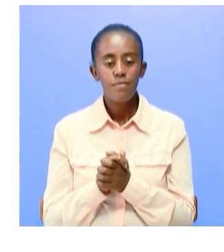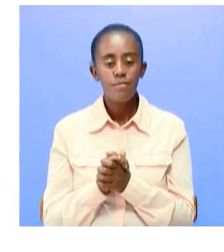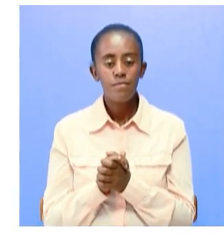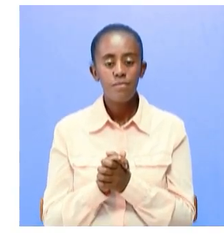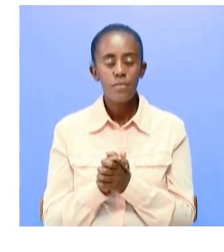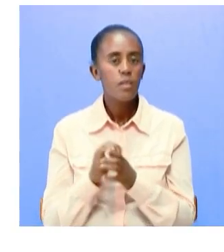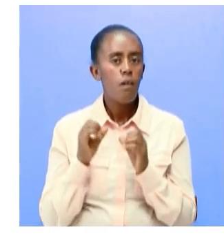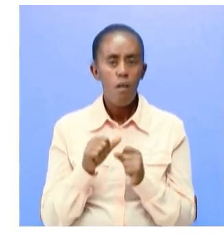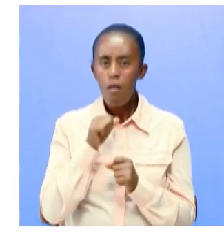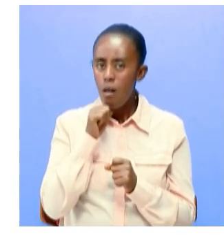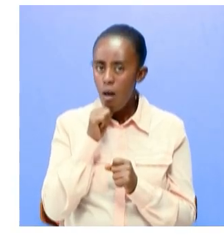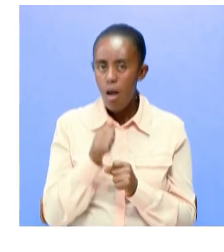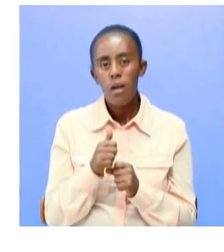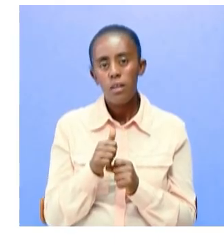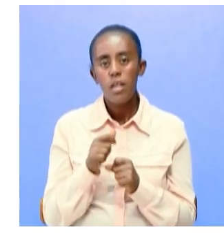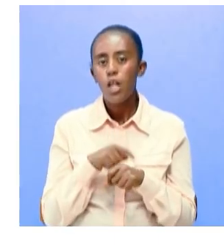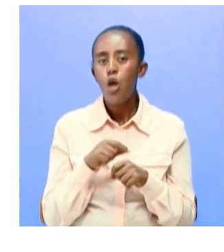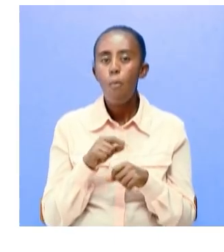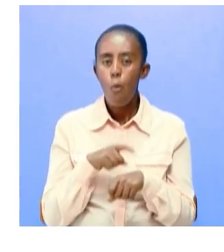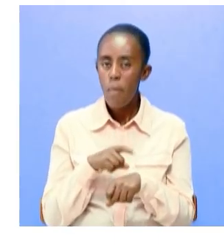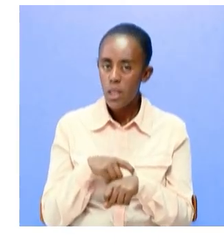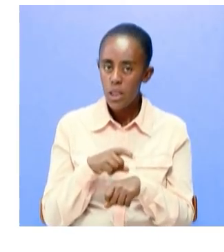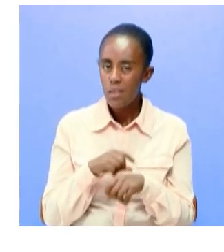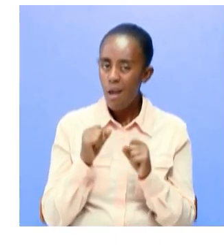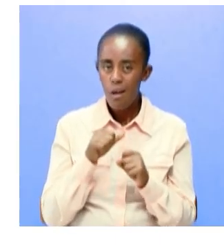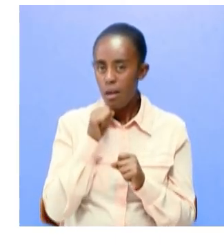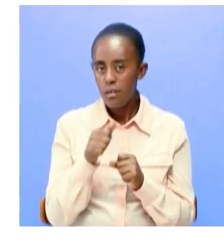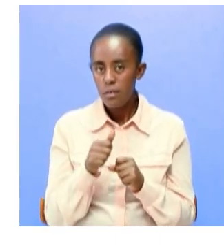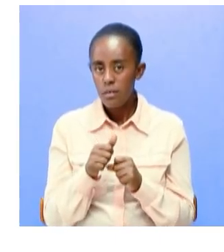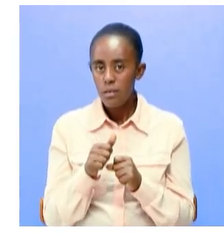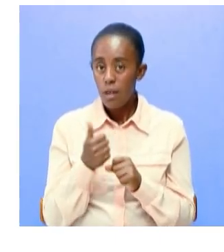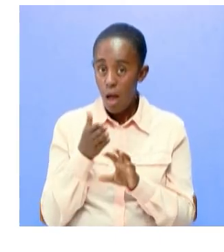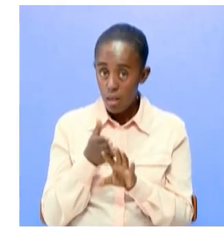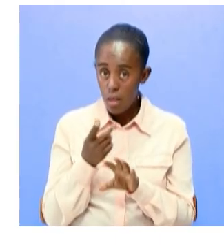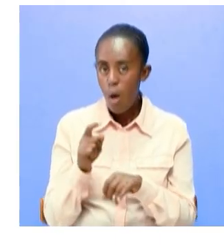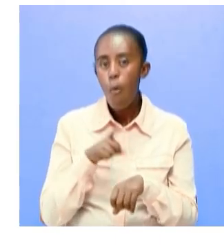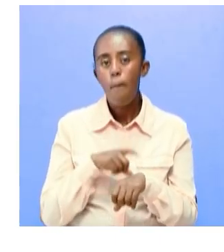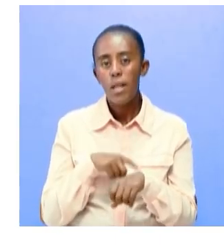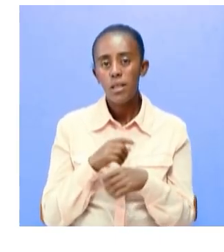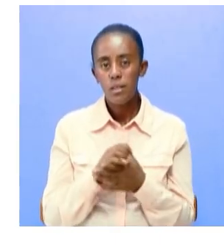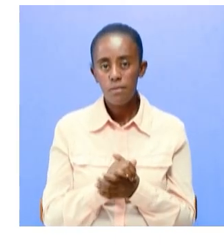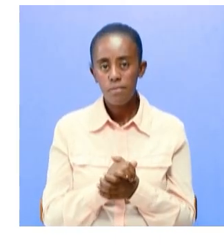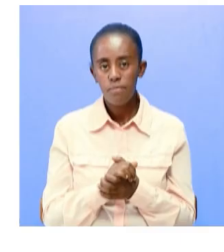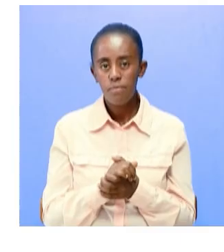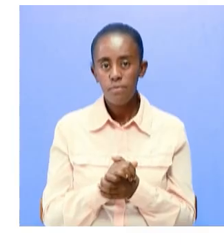I can't at the moment. I can't at the moment.